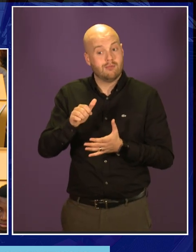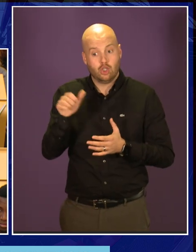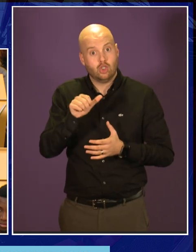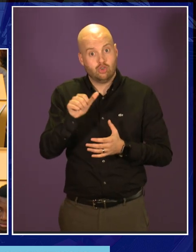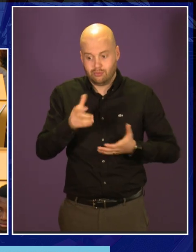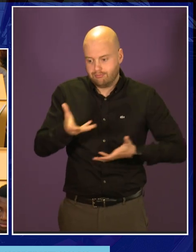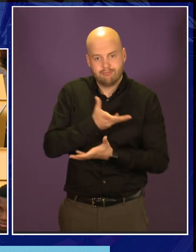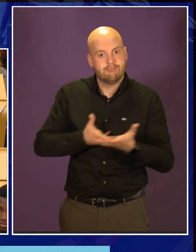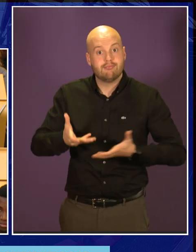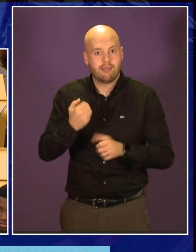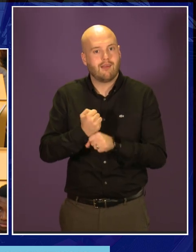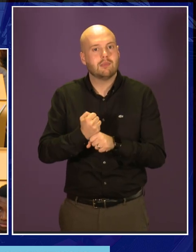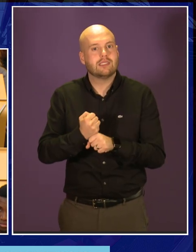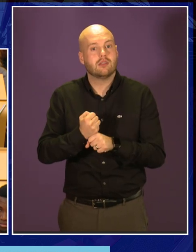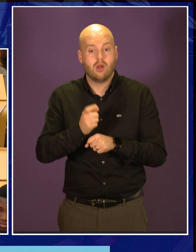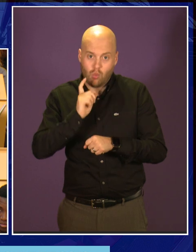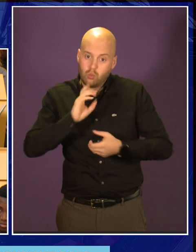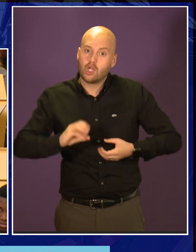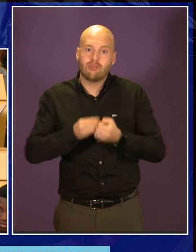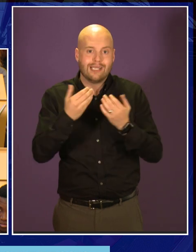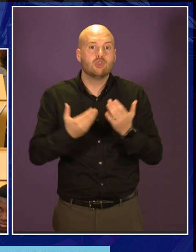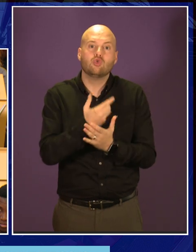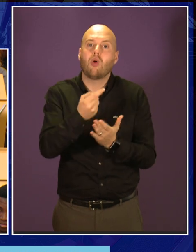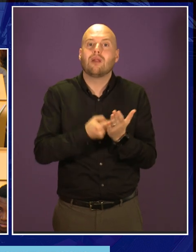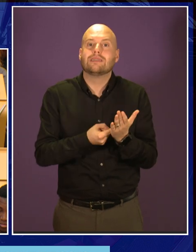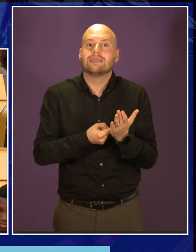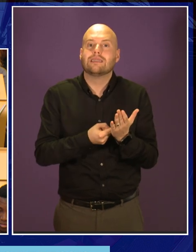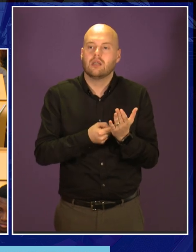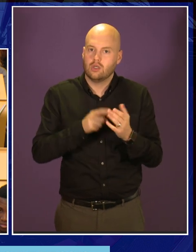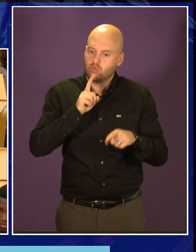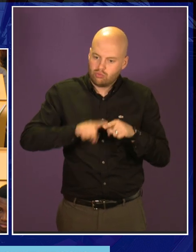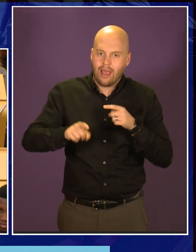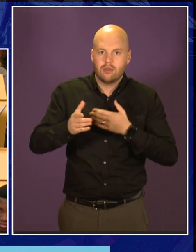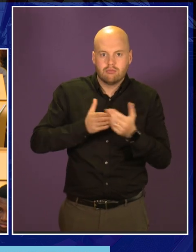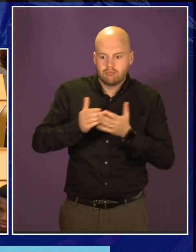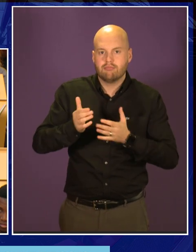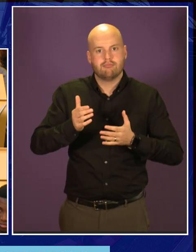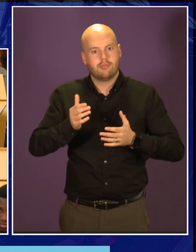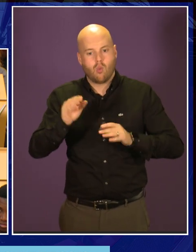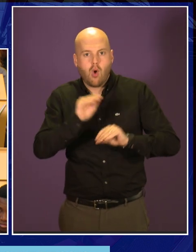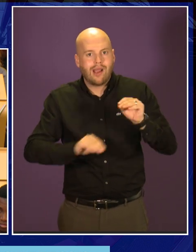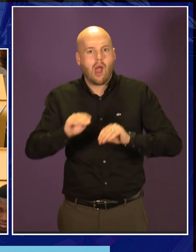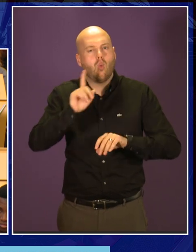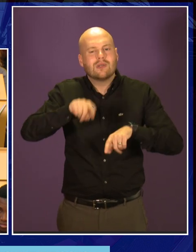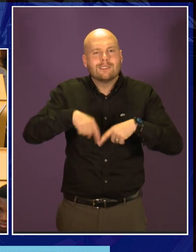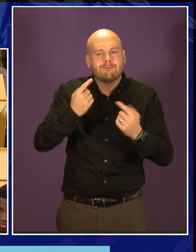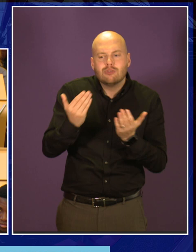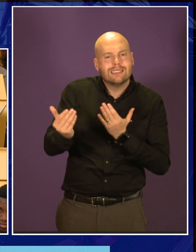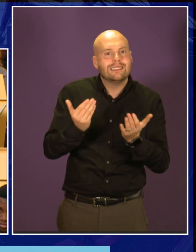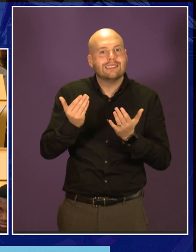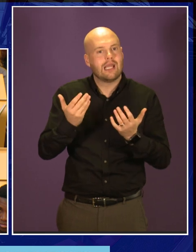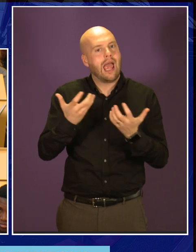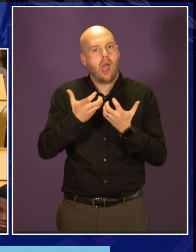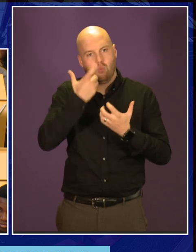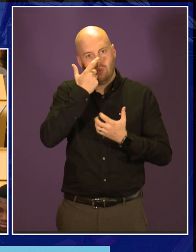coming with a new cultural policy that takes all these things into account to address the differences and the issues that we have in order to bring people